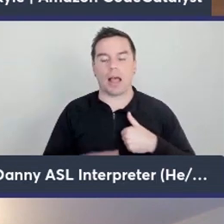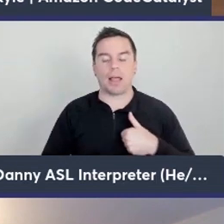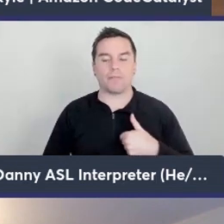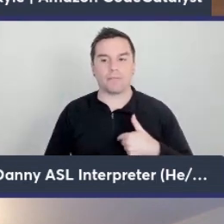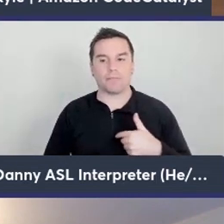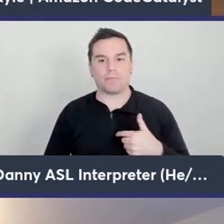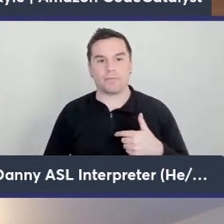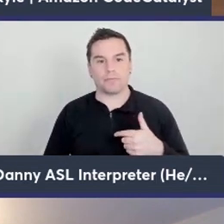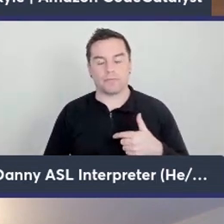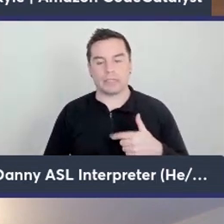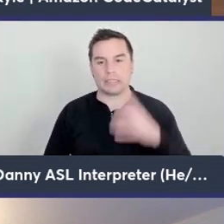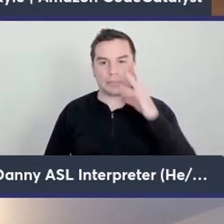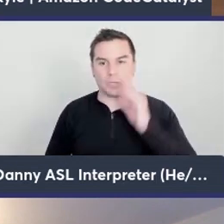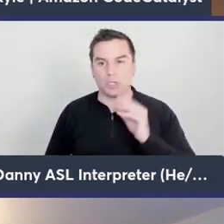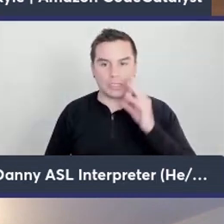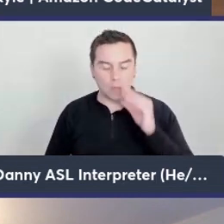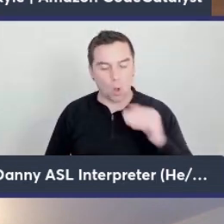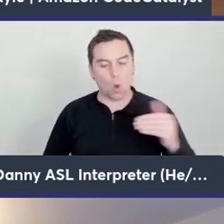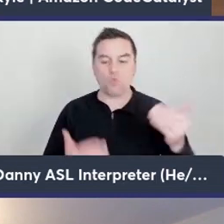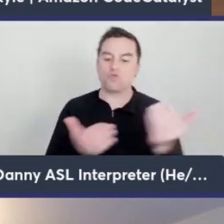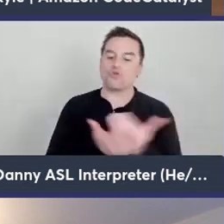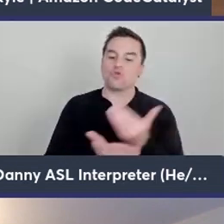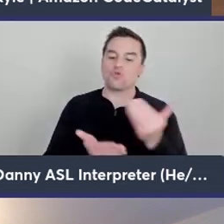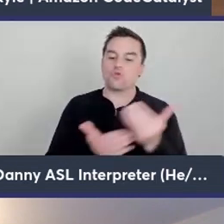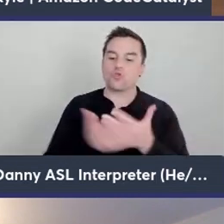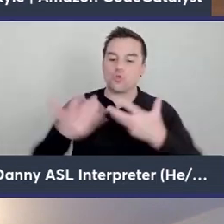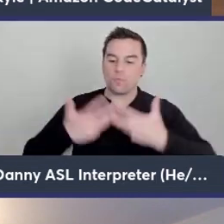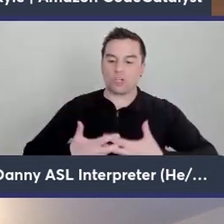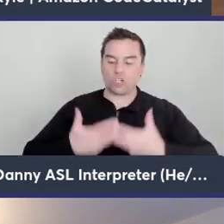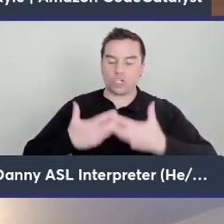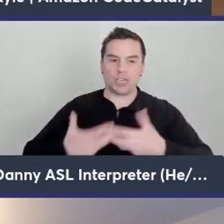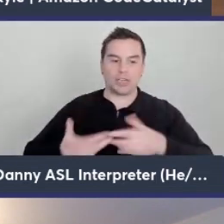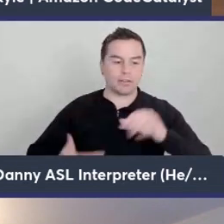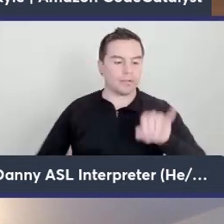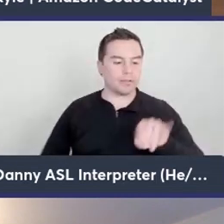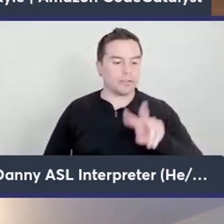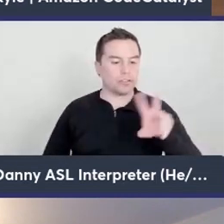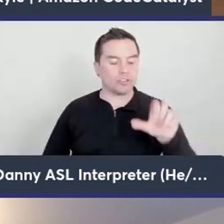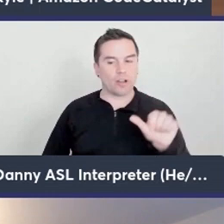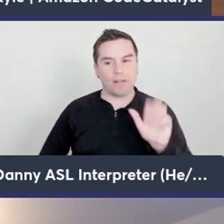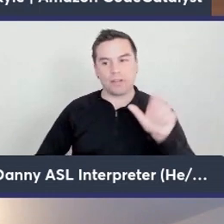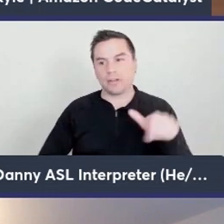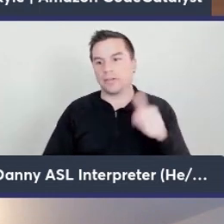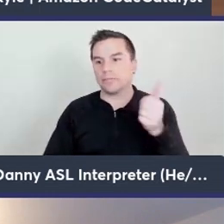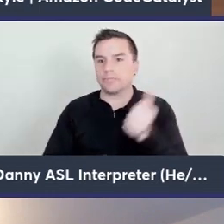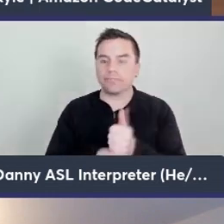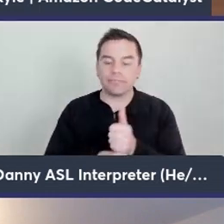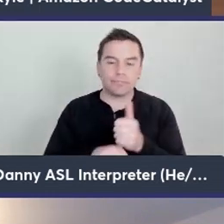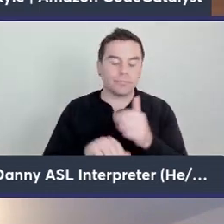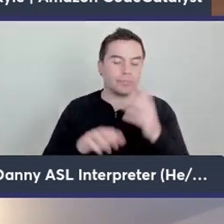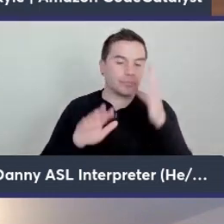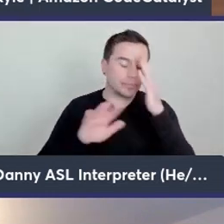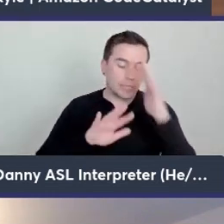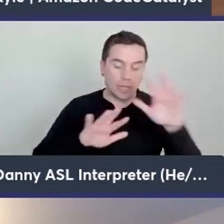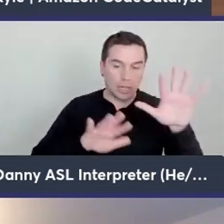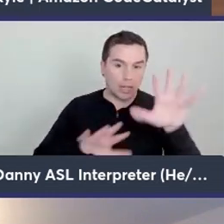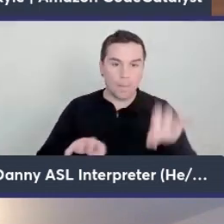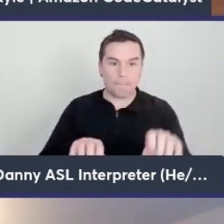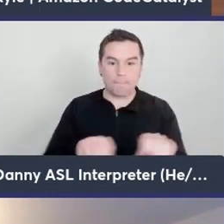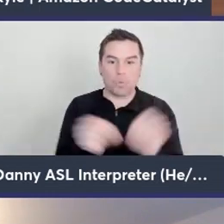got a new machine and Java Home isn't set, and like it just broke this entire project